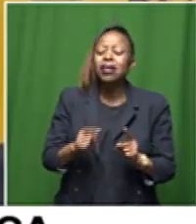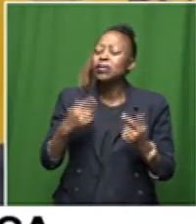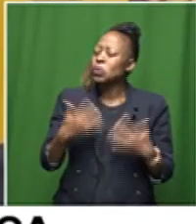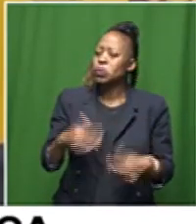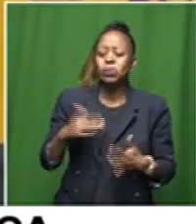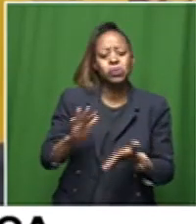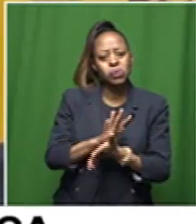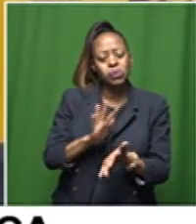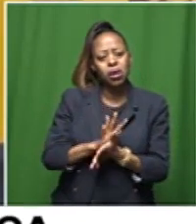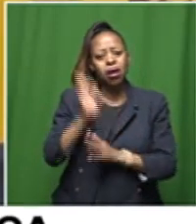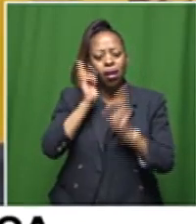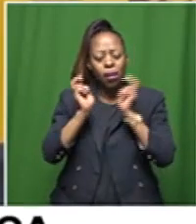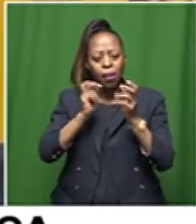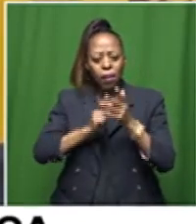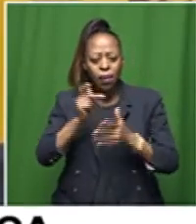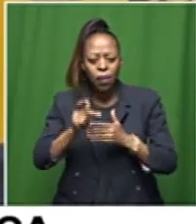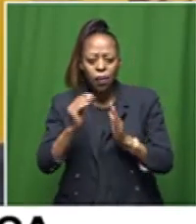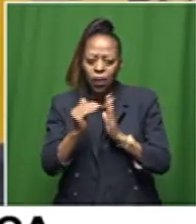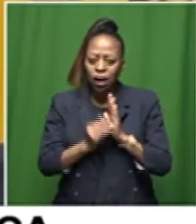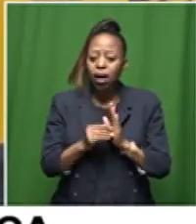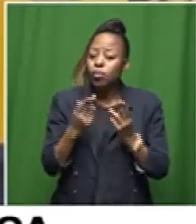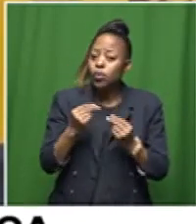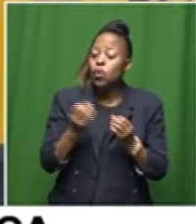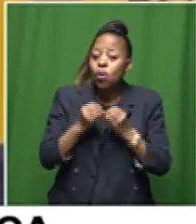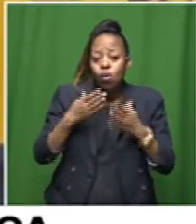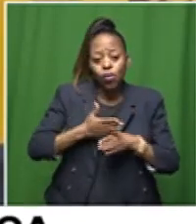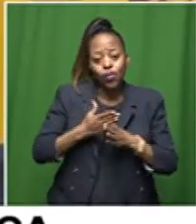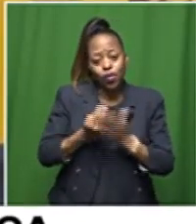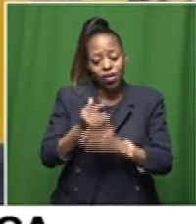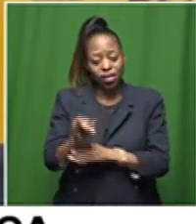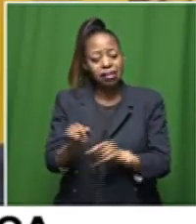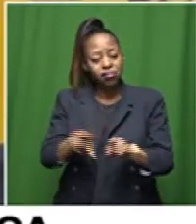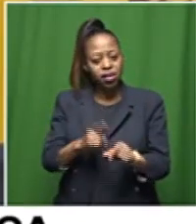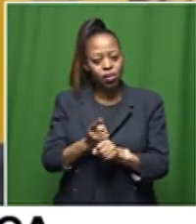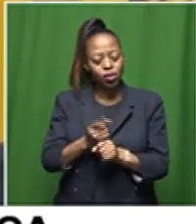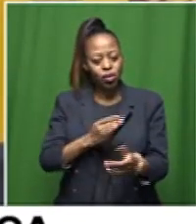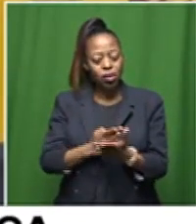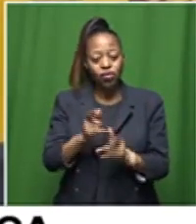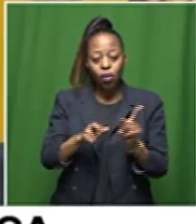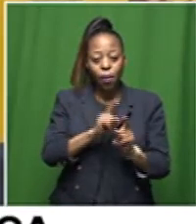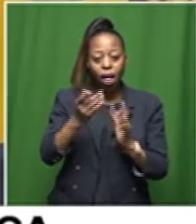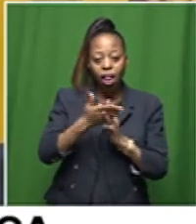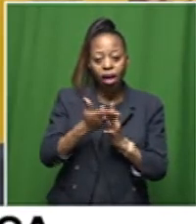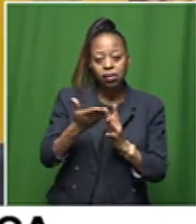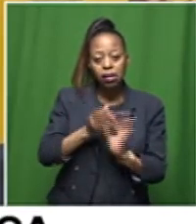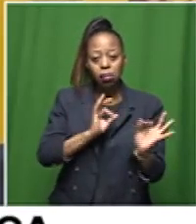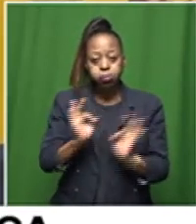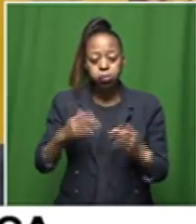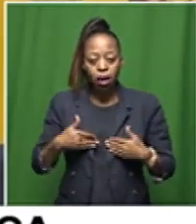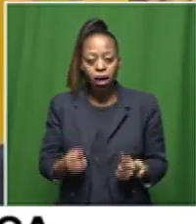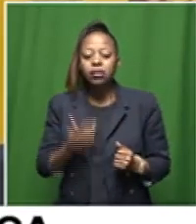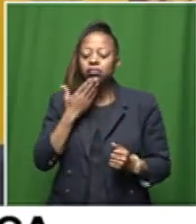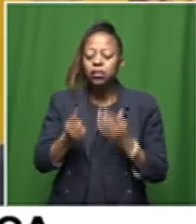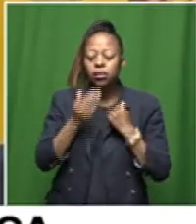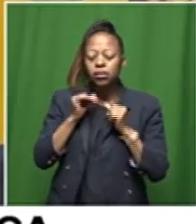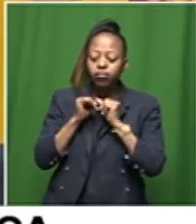to hear about this program. I think you've done really great work with it, and, you know, reducing all these times for all these people is highly successful. Continue doing